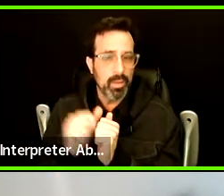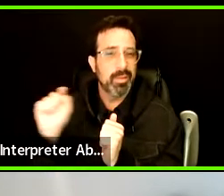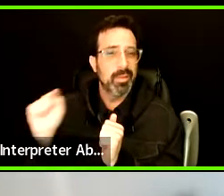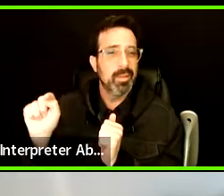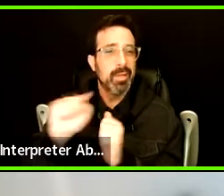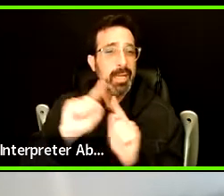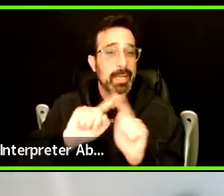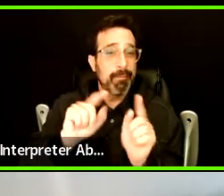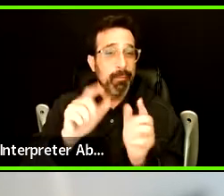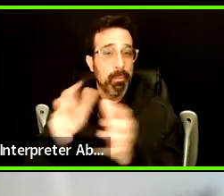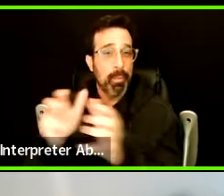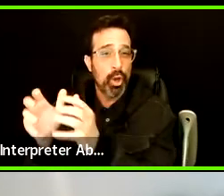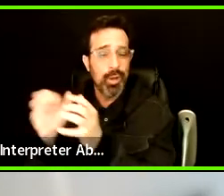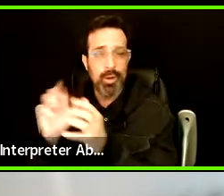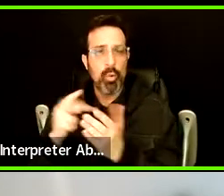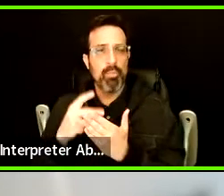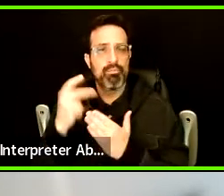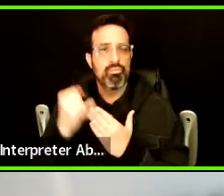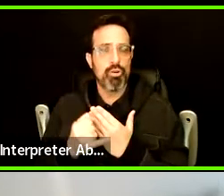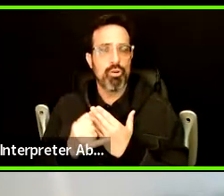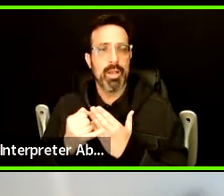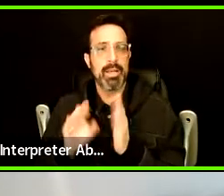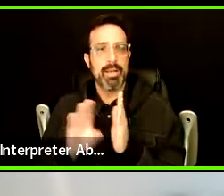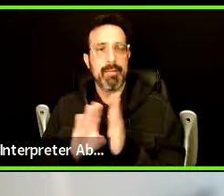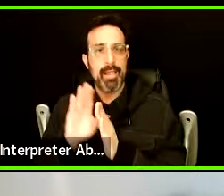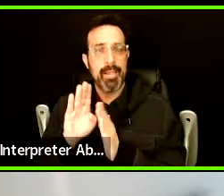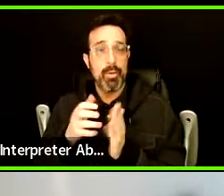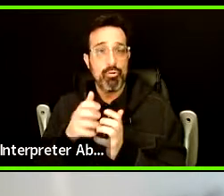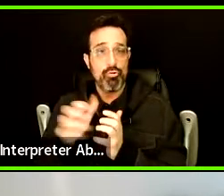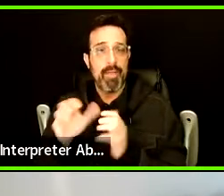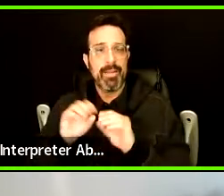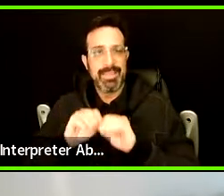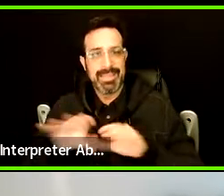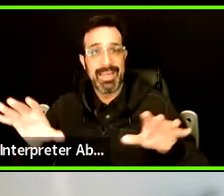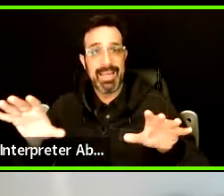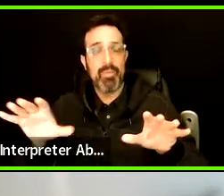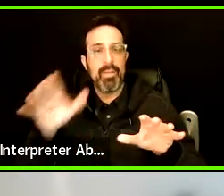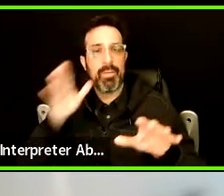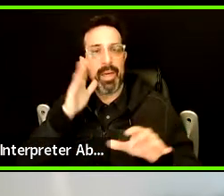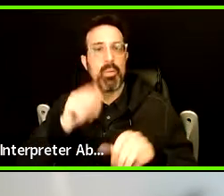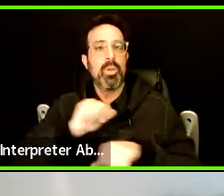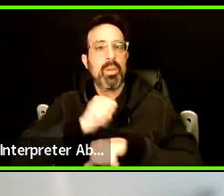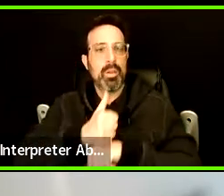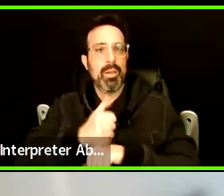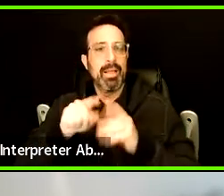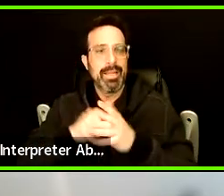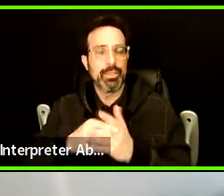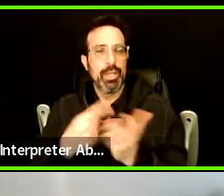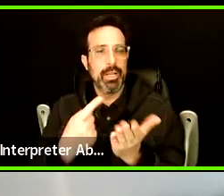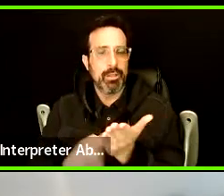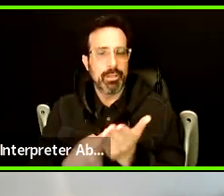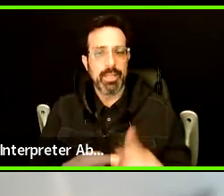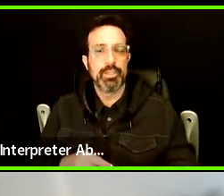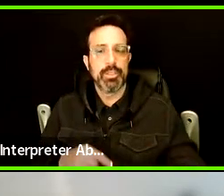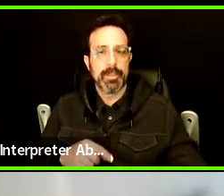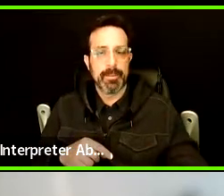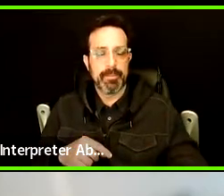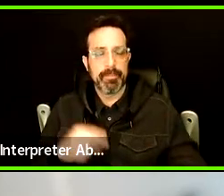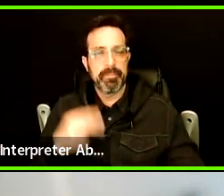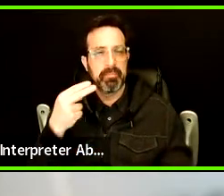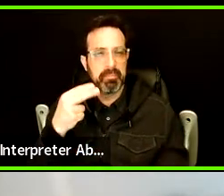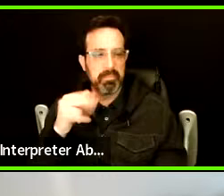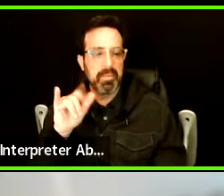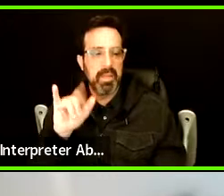parties, or does the project develop a draft and send it out and that initiates the consultation? Great question there too. It